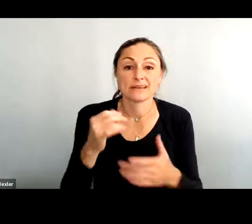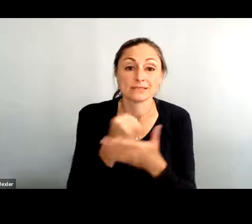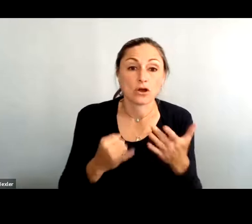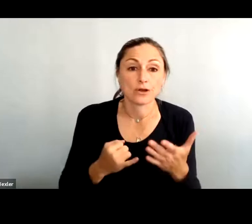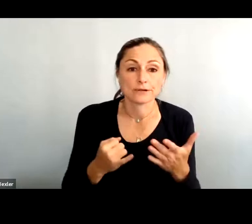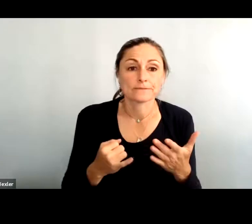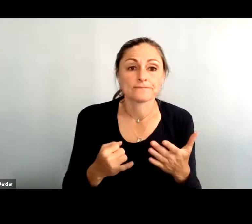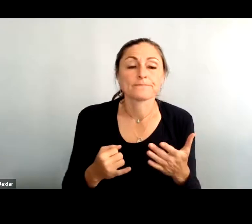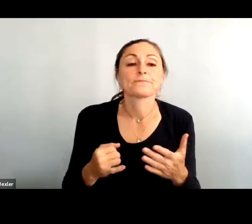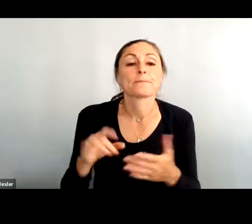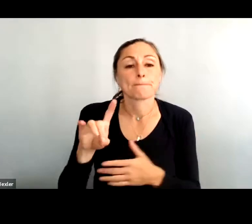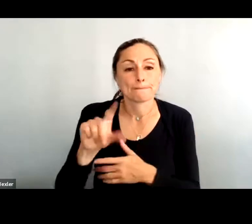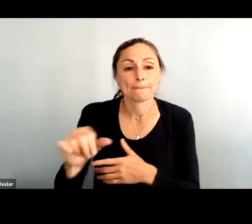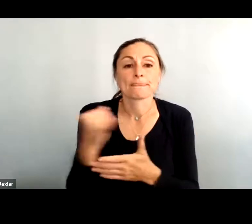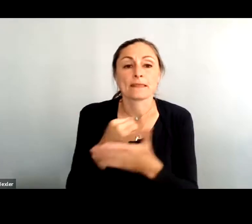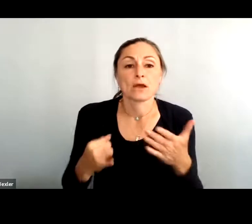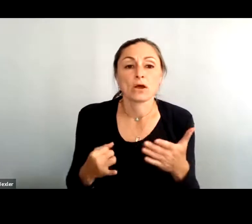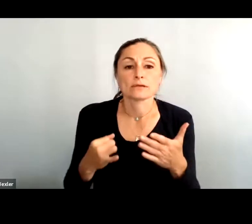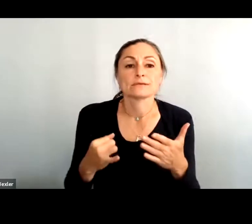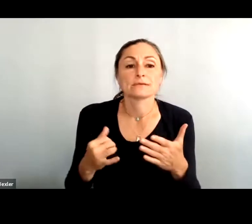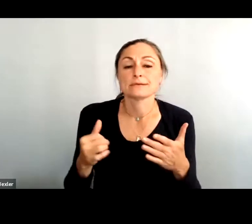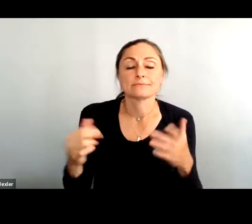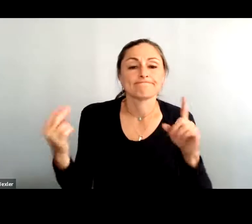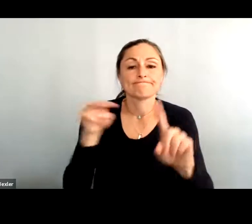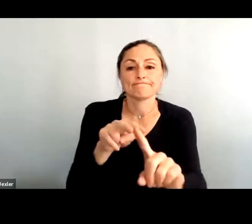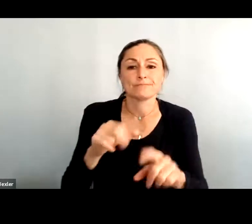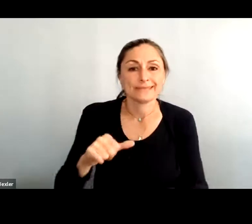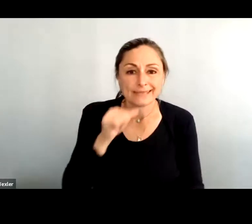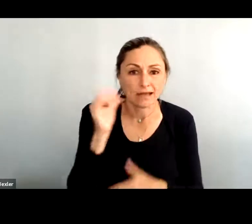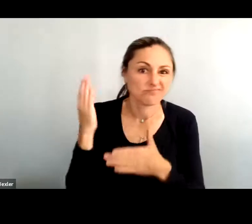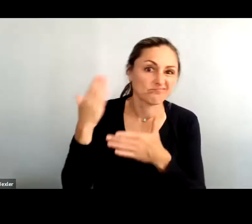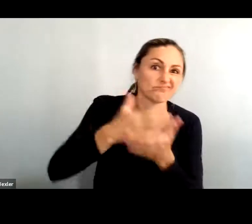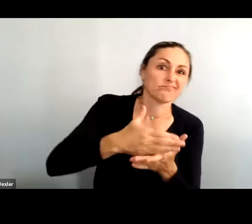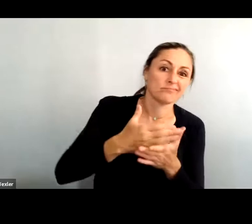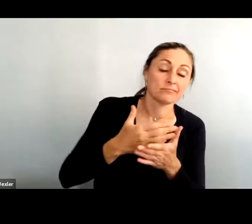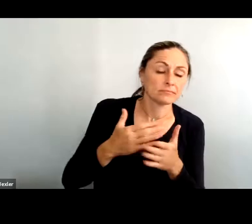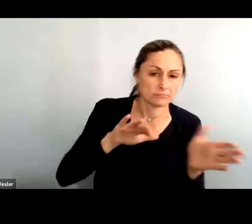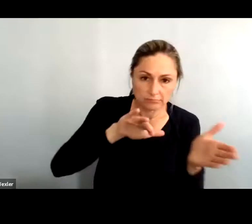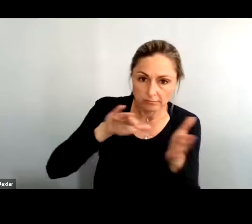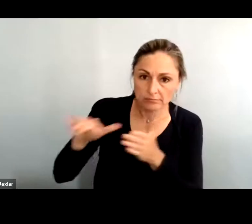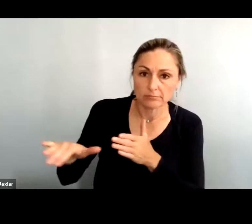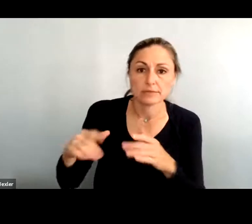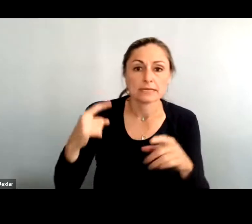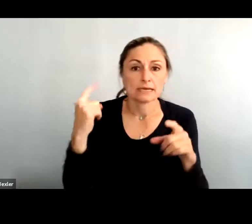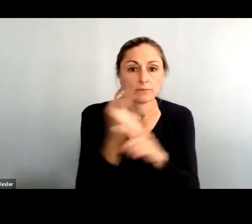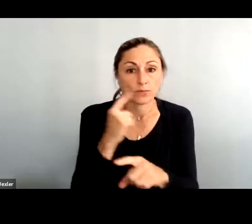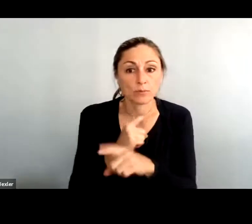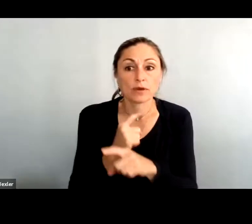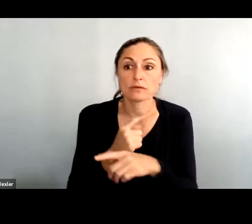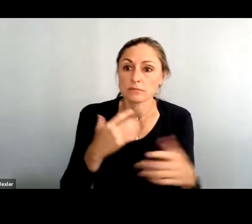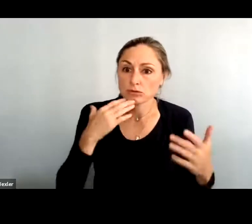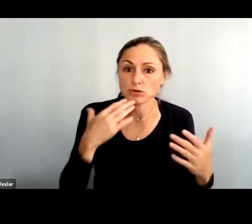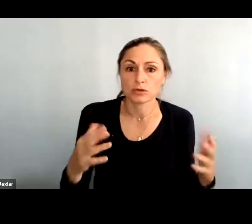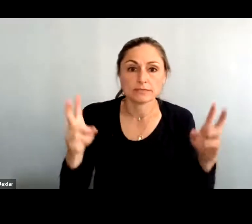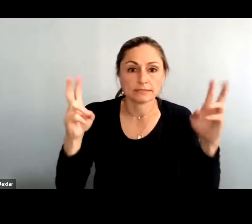Disability arts regards the experience of disability not as an impediment, but as an appropriate and fruitful subject